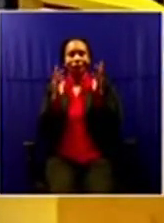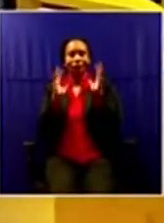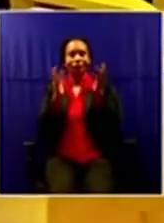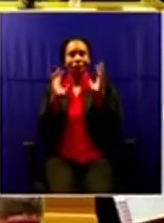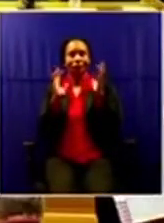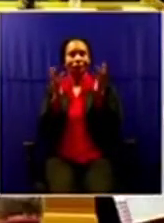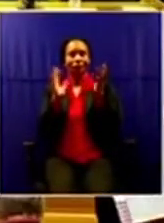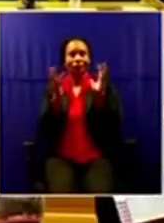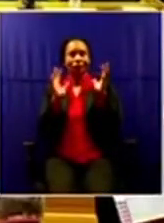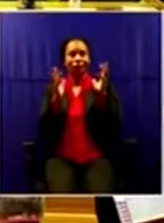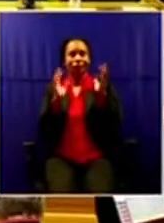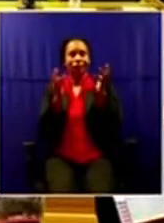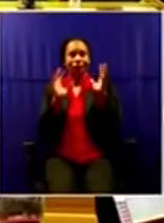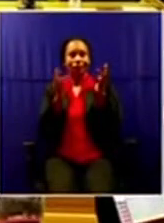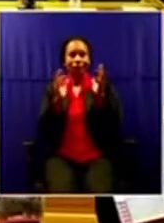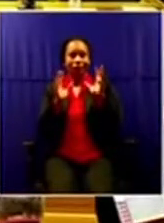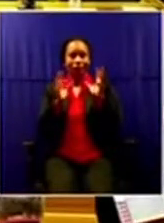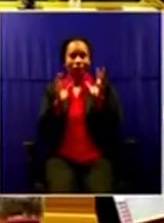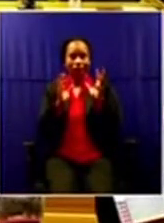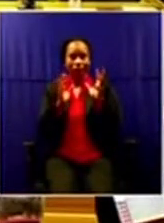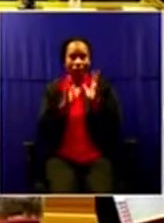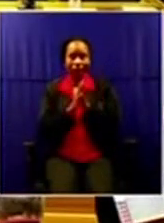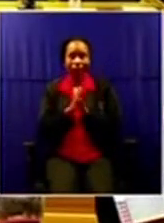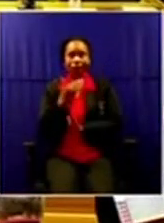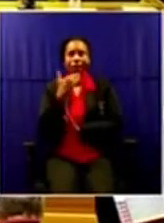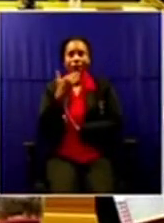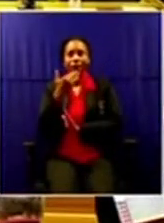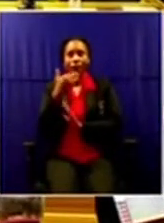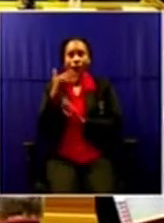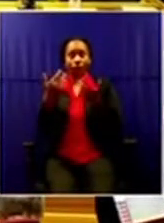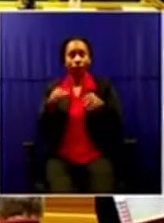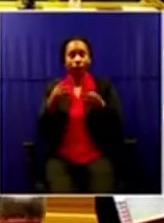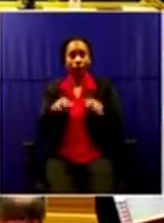Inspiring. Thank you very much.